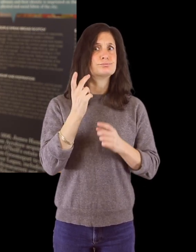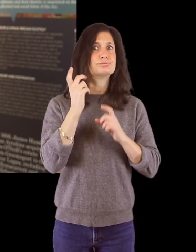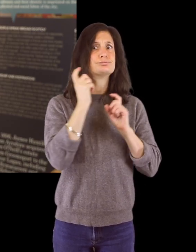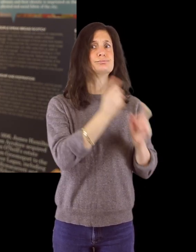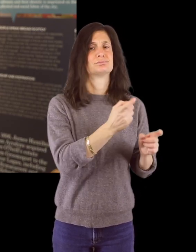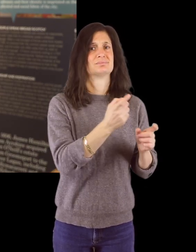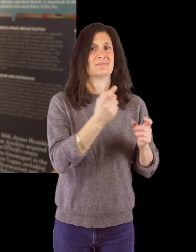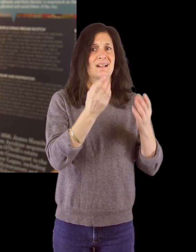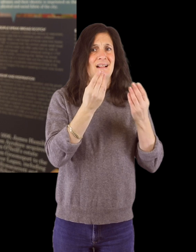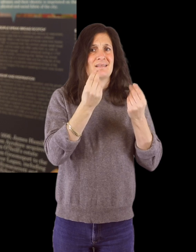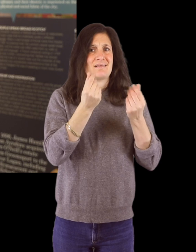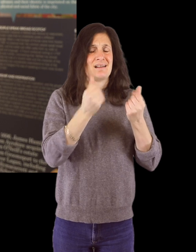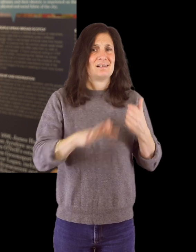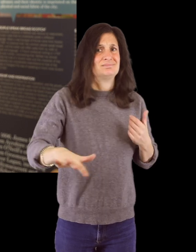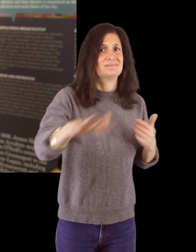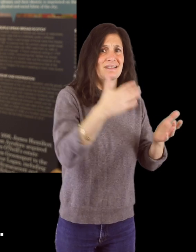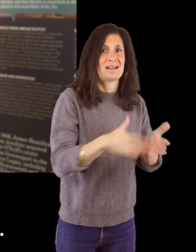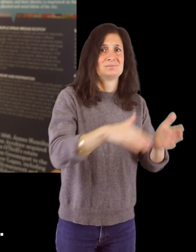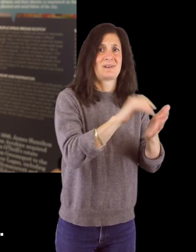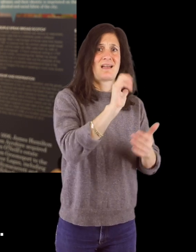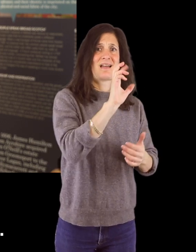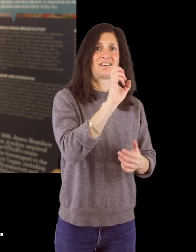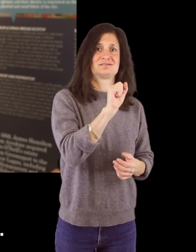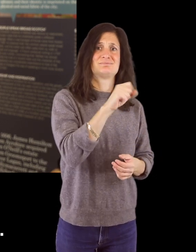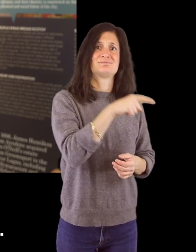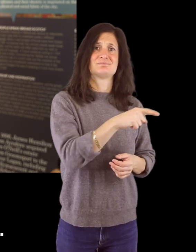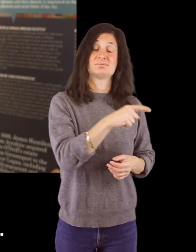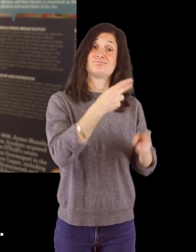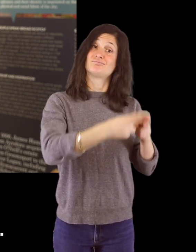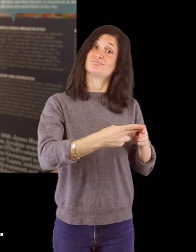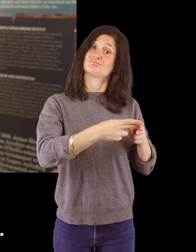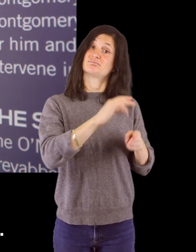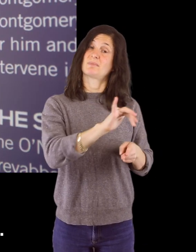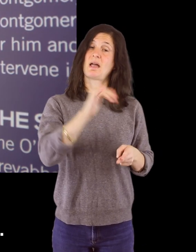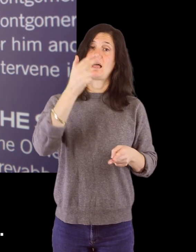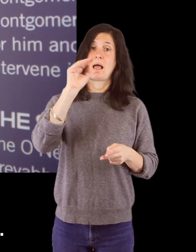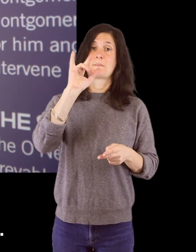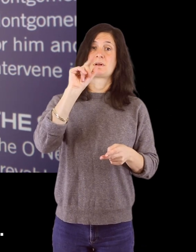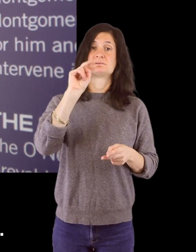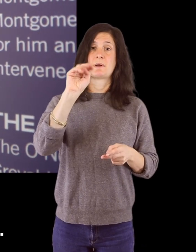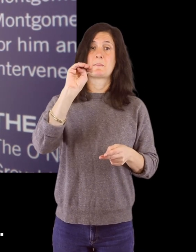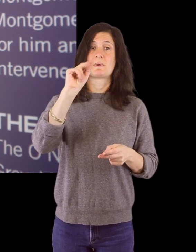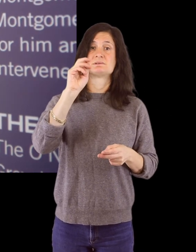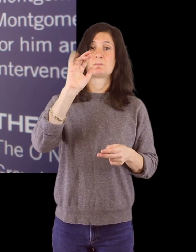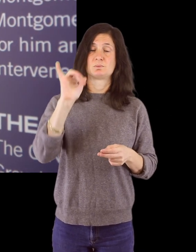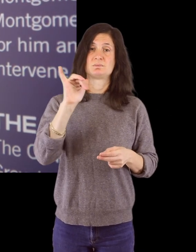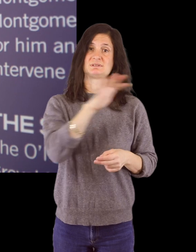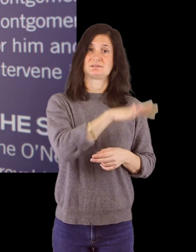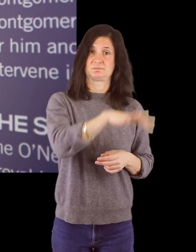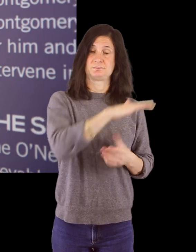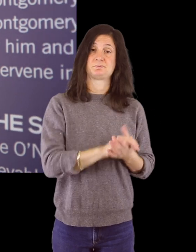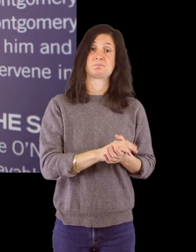of many thousands of acres in County Down, which became known as the Hamilton and Montgomery settlement. Both